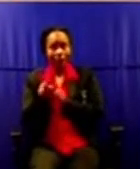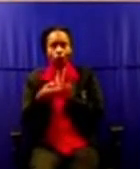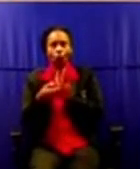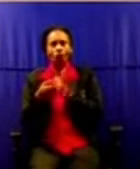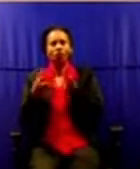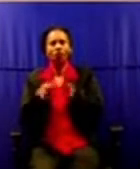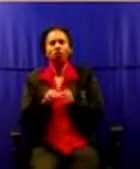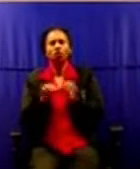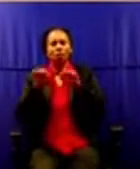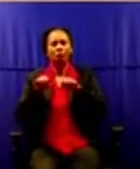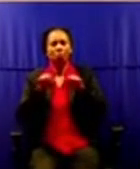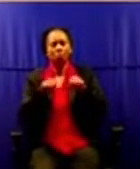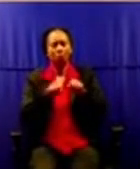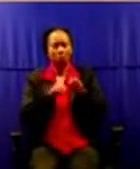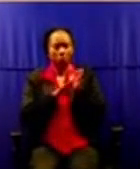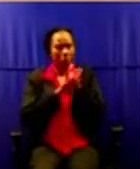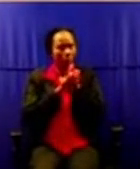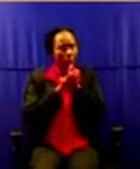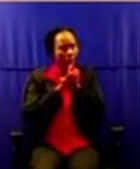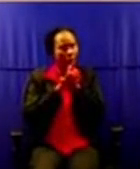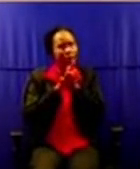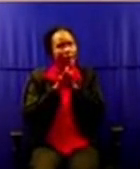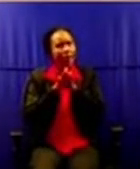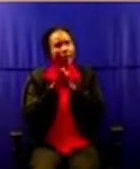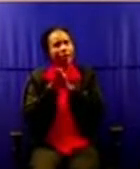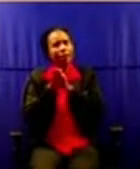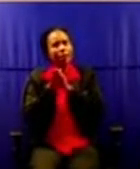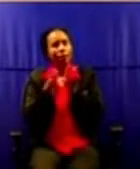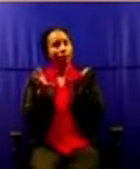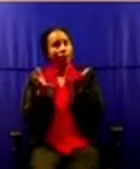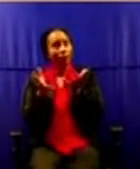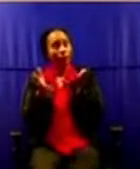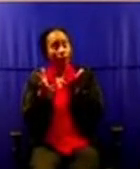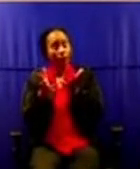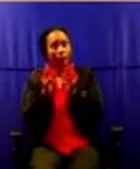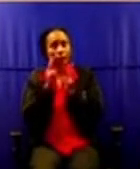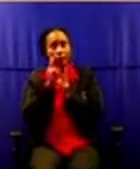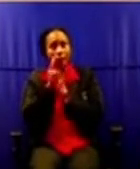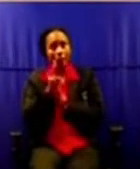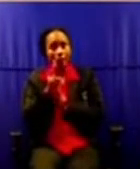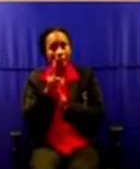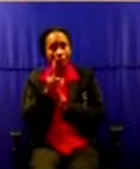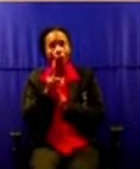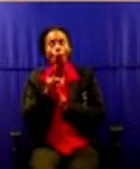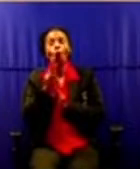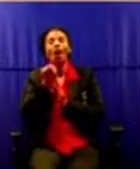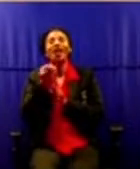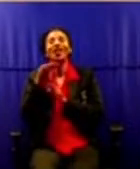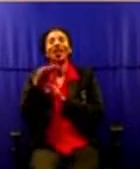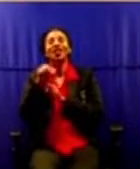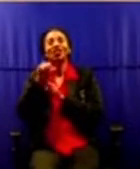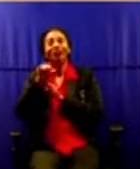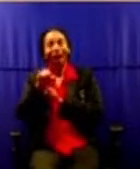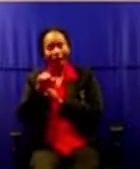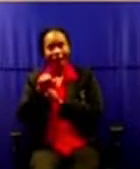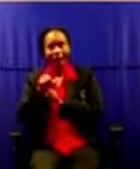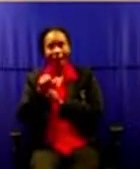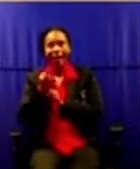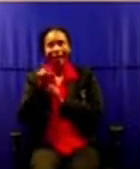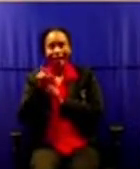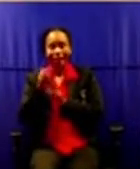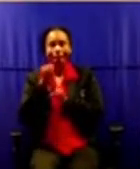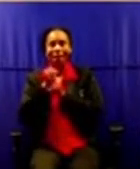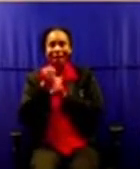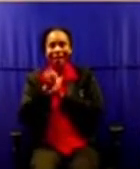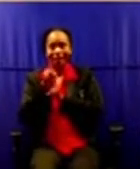enabled progress towards realizing the NHI and making it